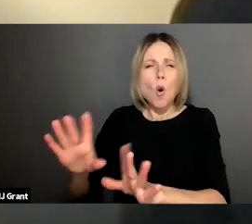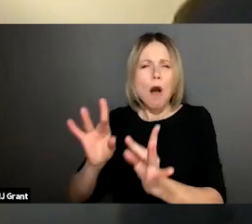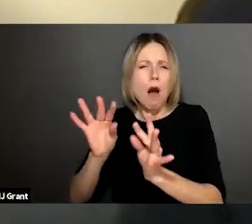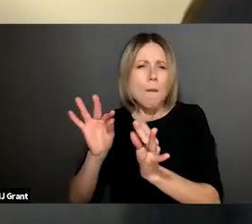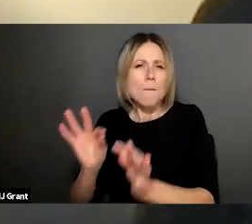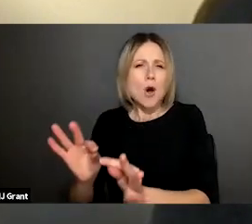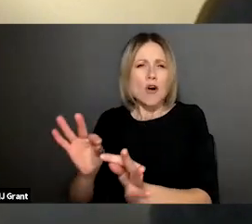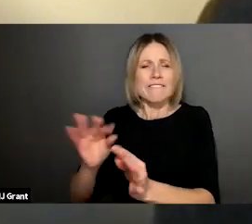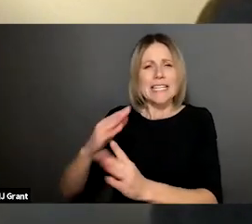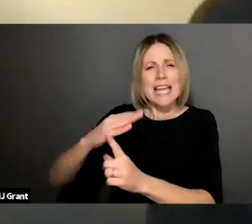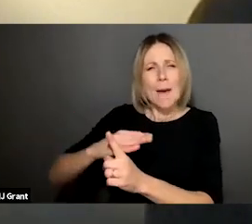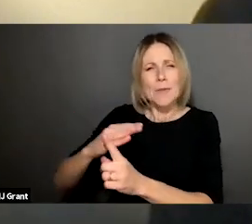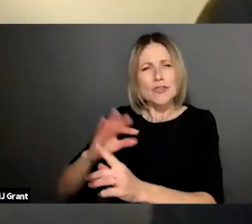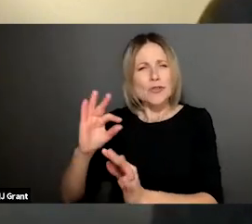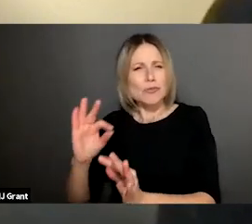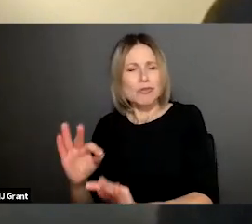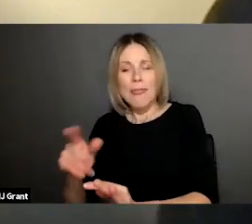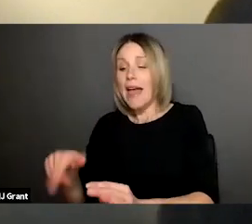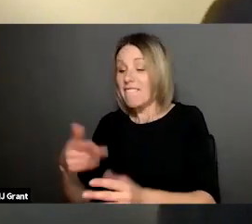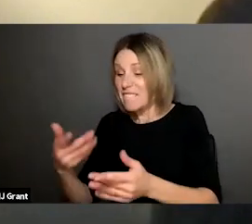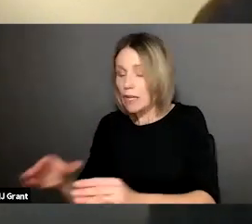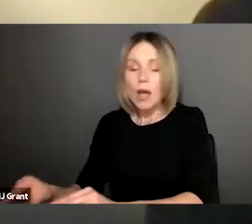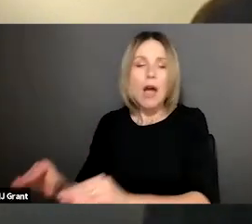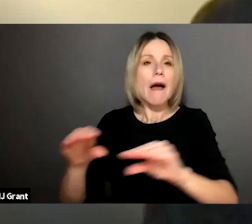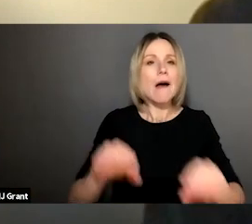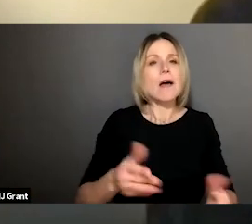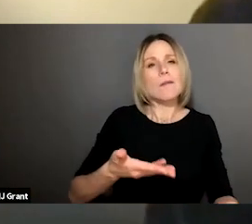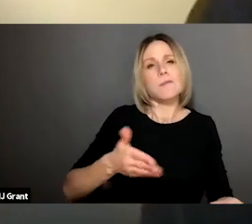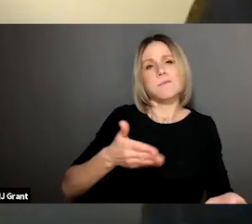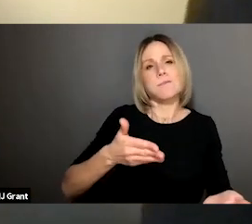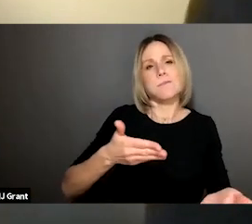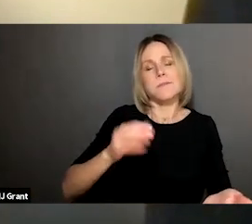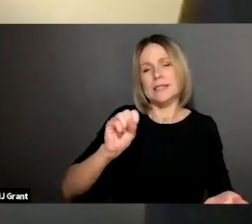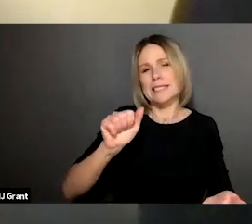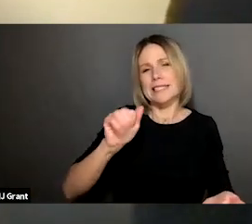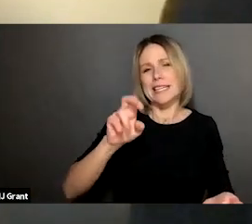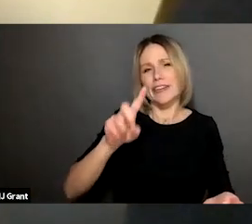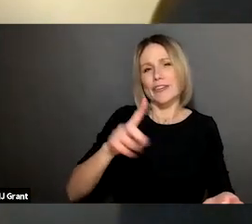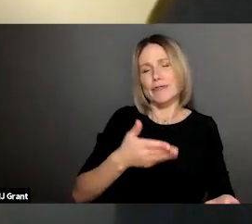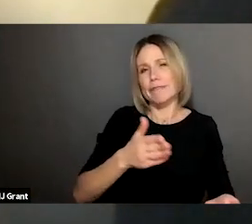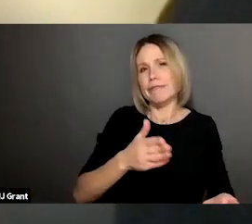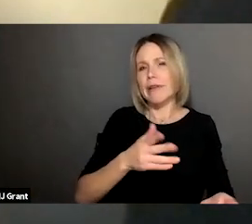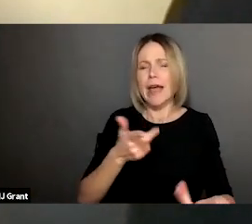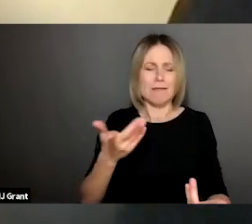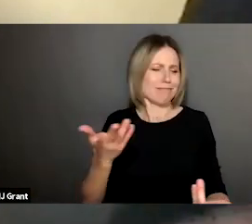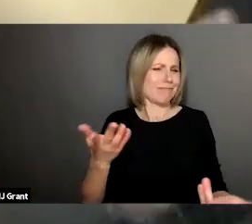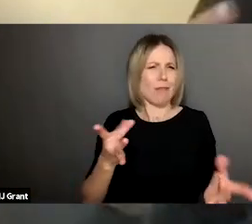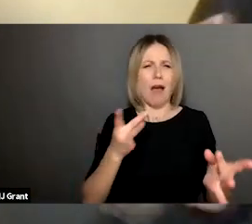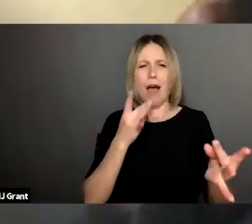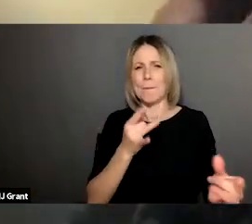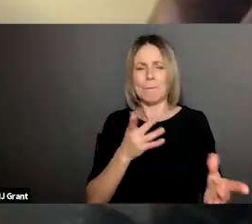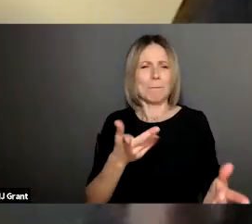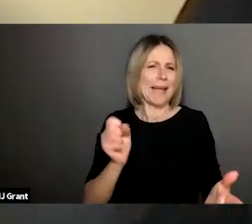whatsoever. I like the fact that I could put chicken in a sous vide bag and then use